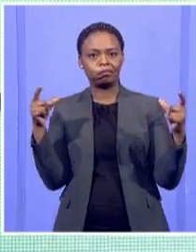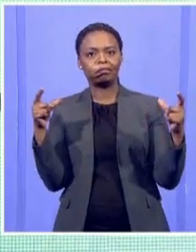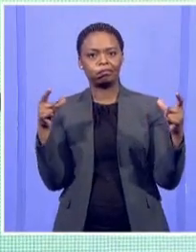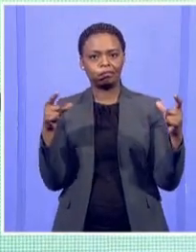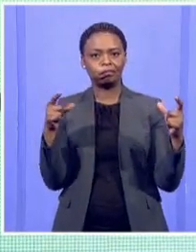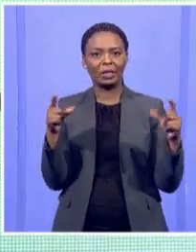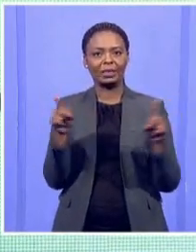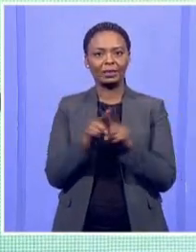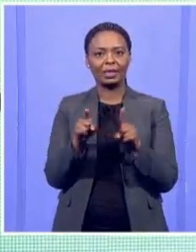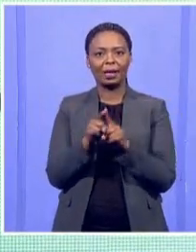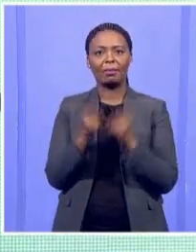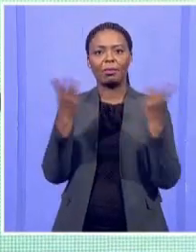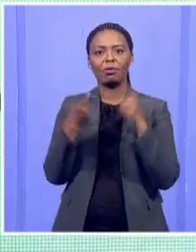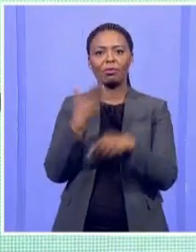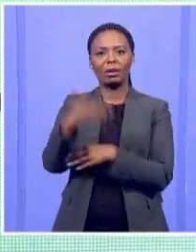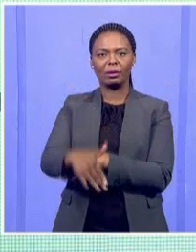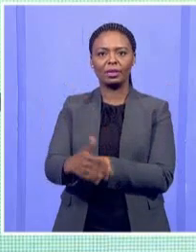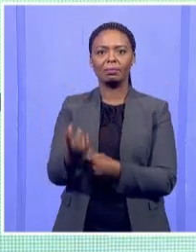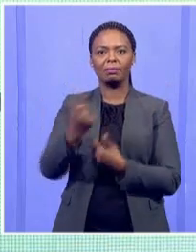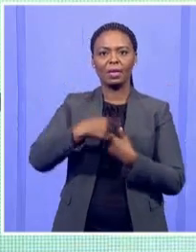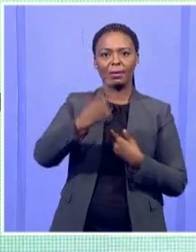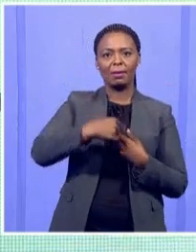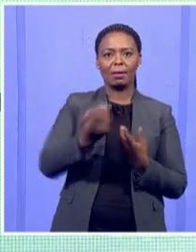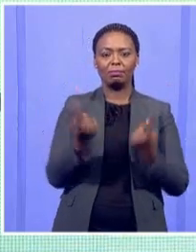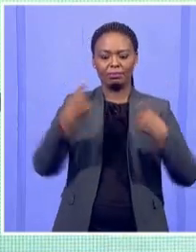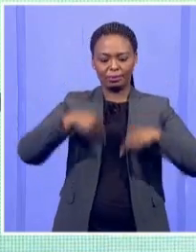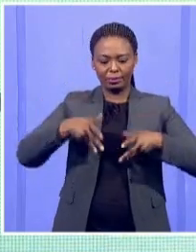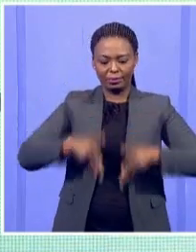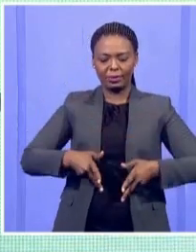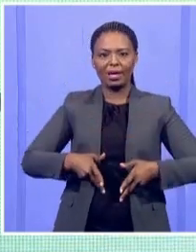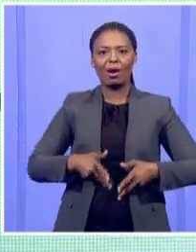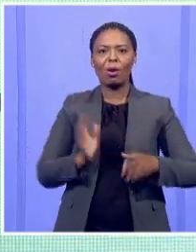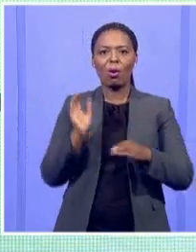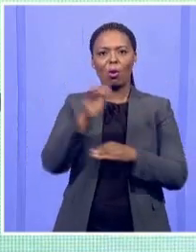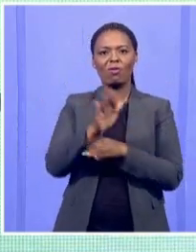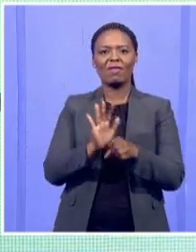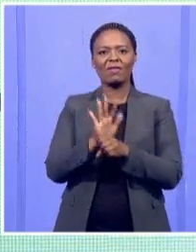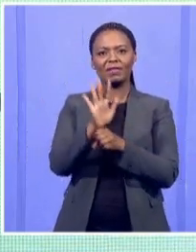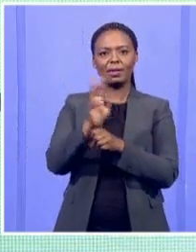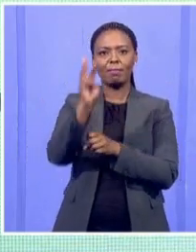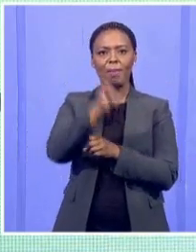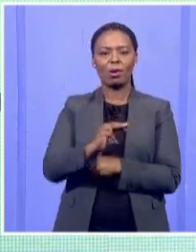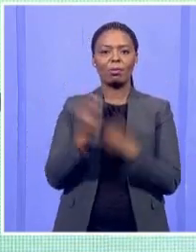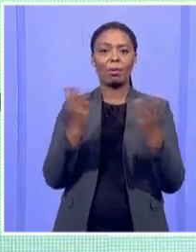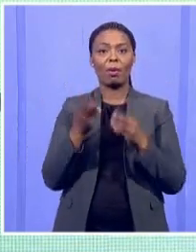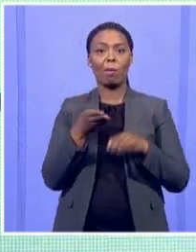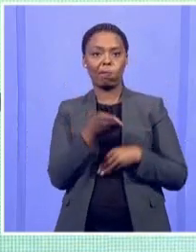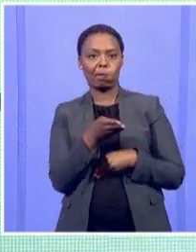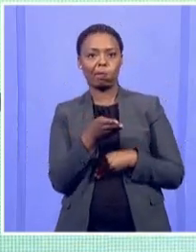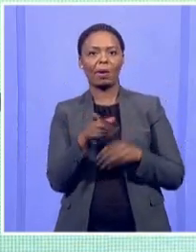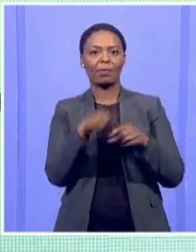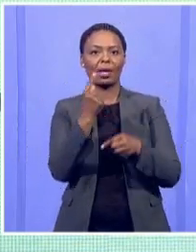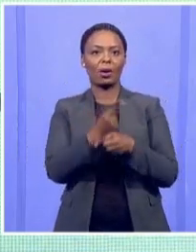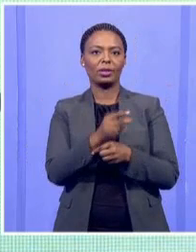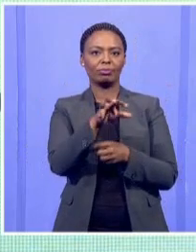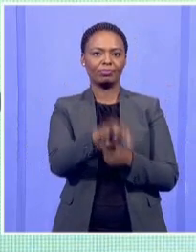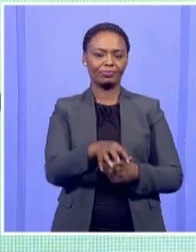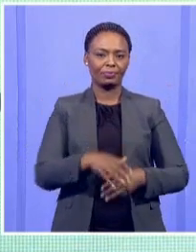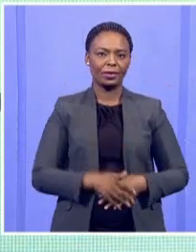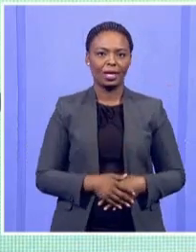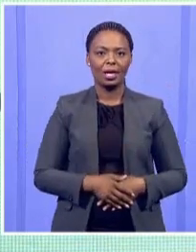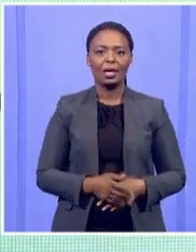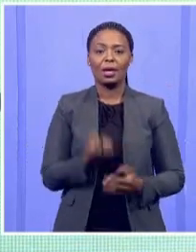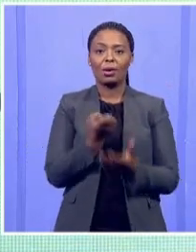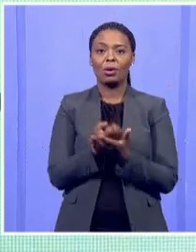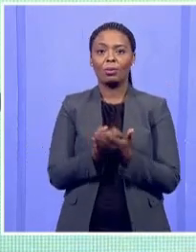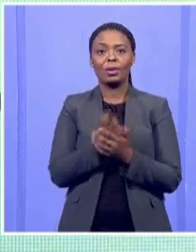migration, it has grown well over 15 million people. Economic growth will help to expand the middle